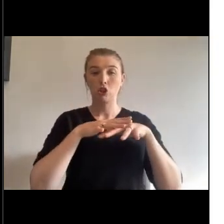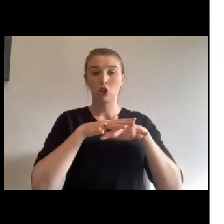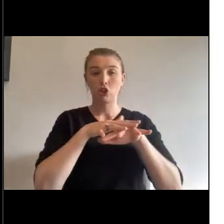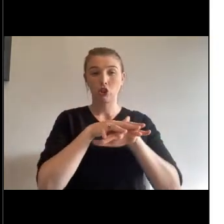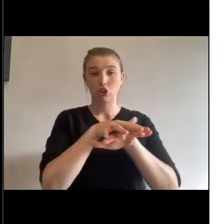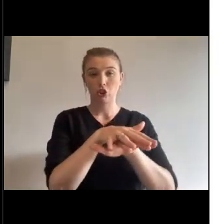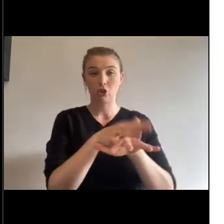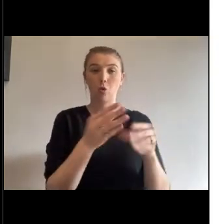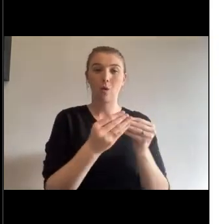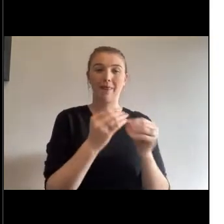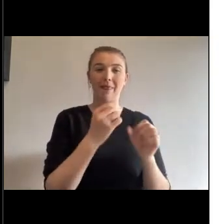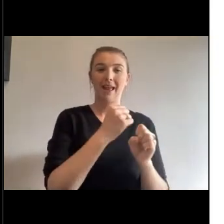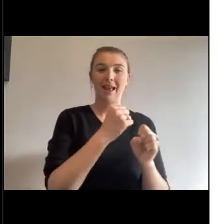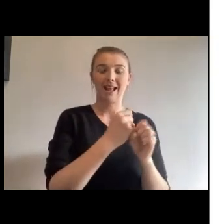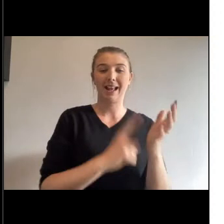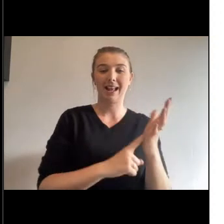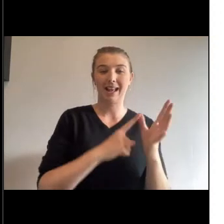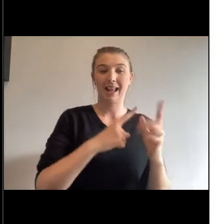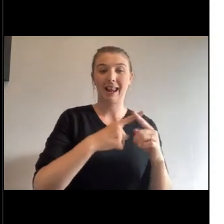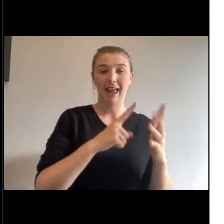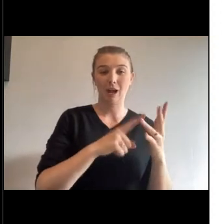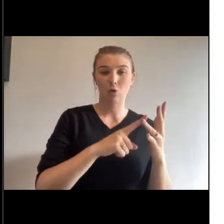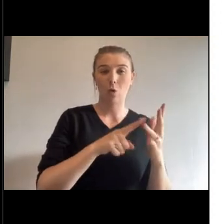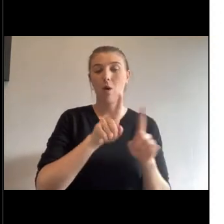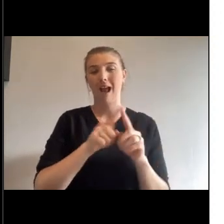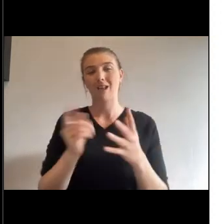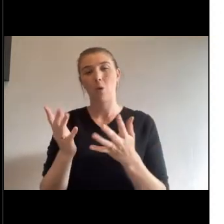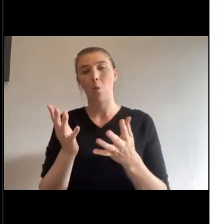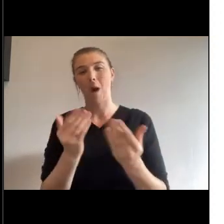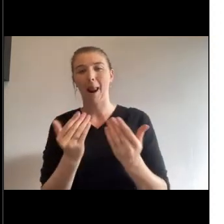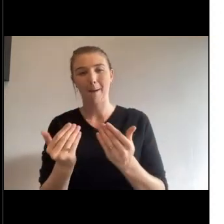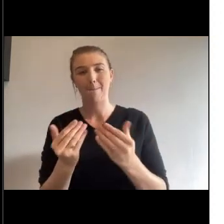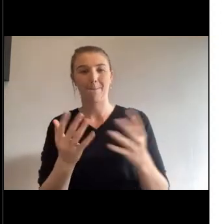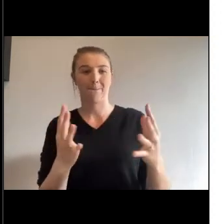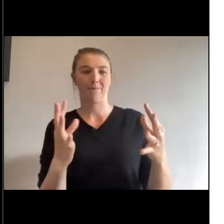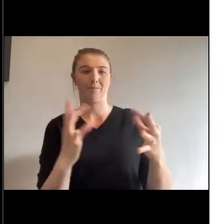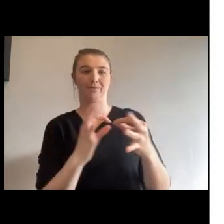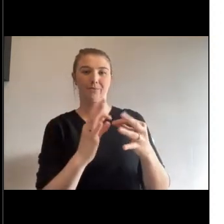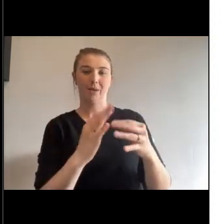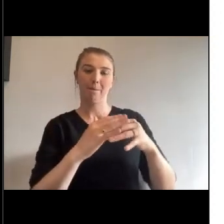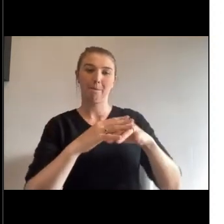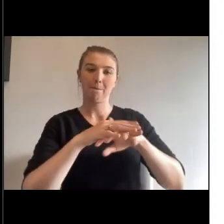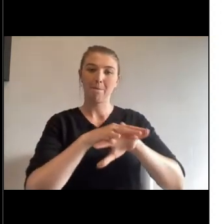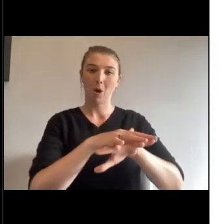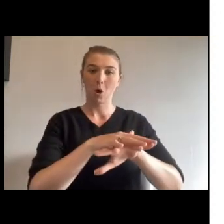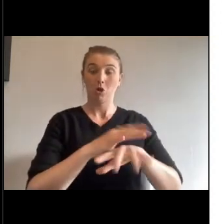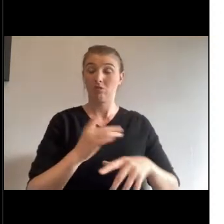between Glaxo and Wellcome. Again, I was very enthusiastic, very proud actually to be working for a company